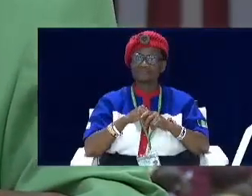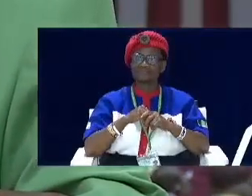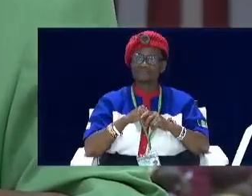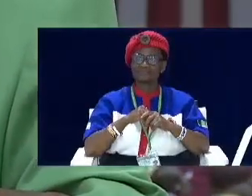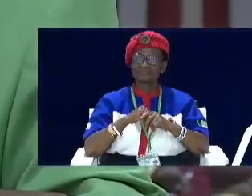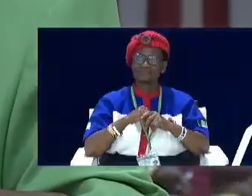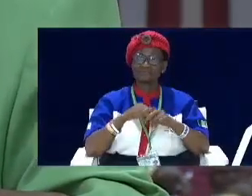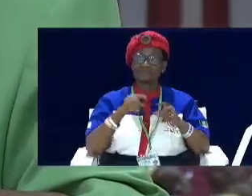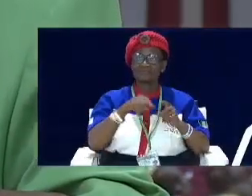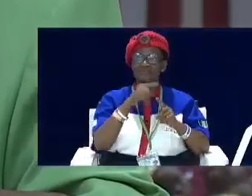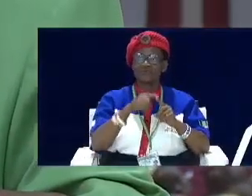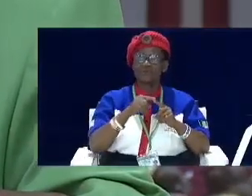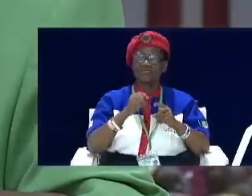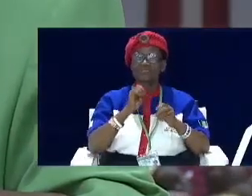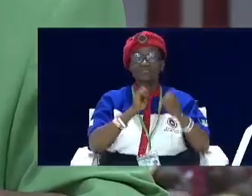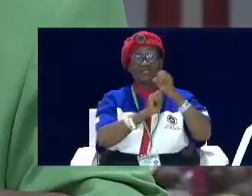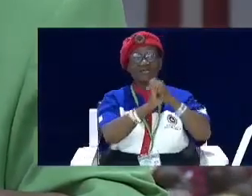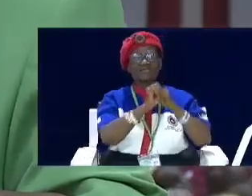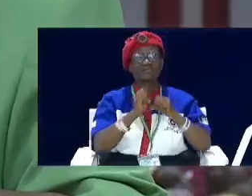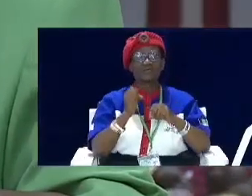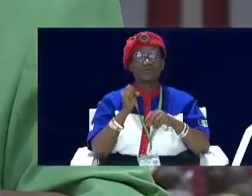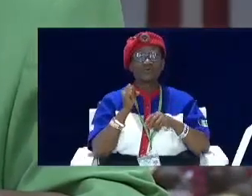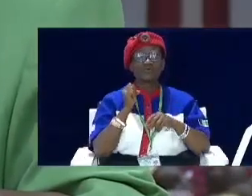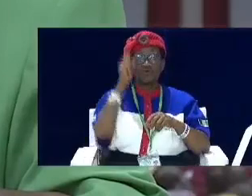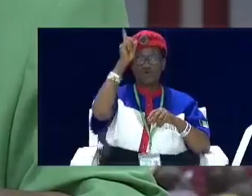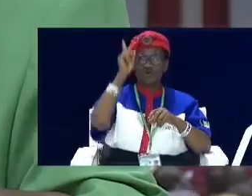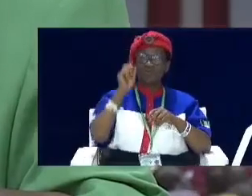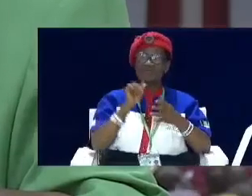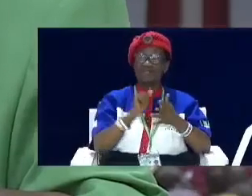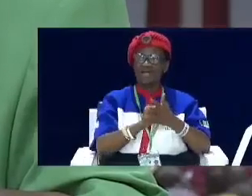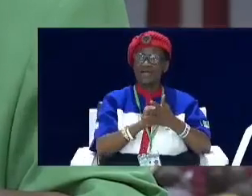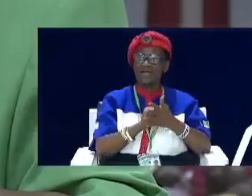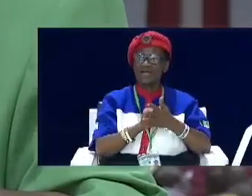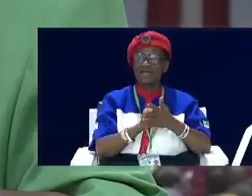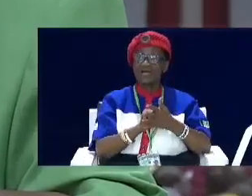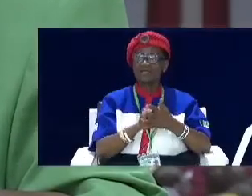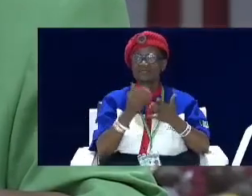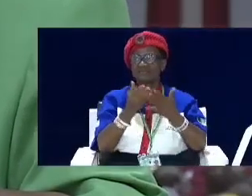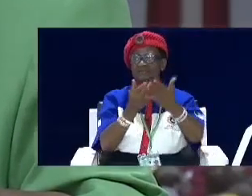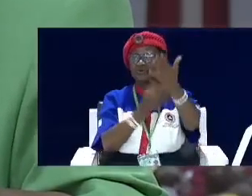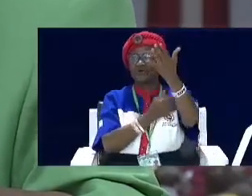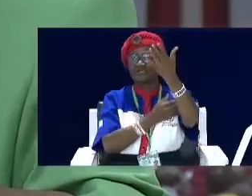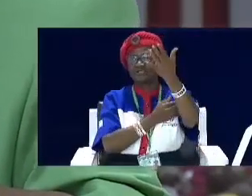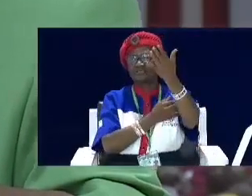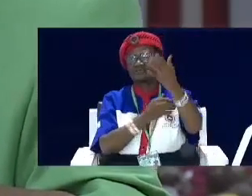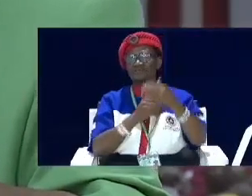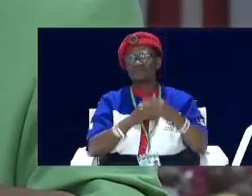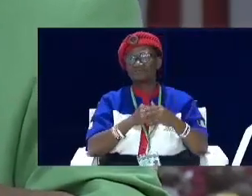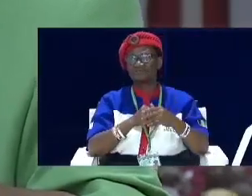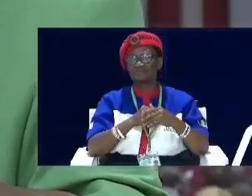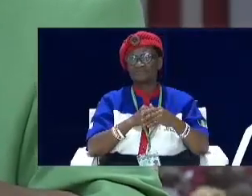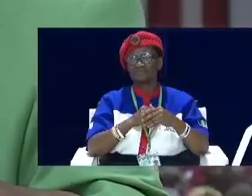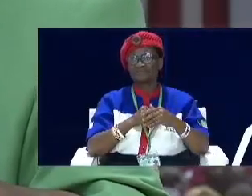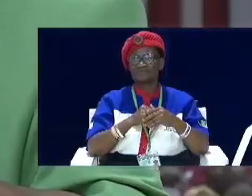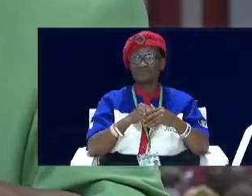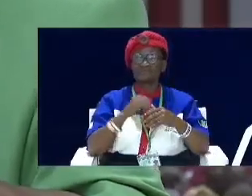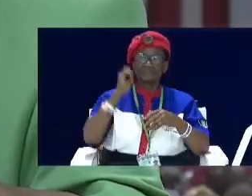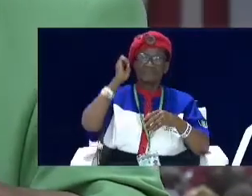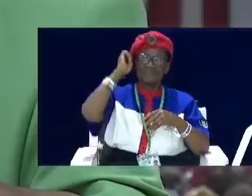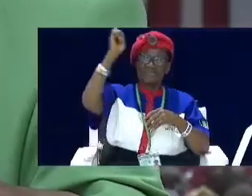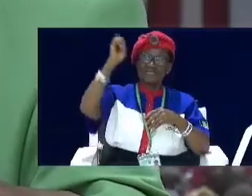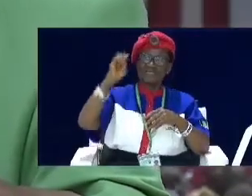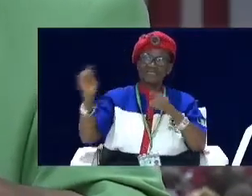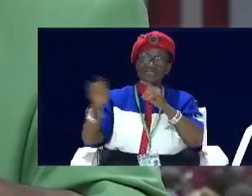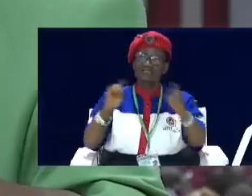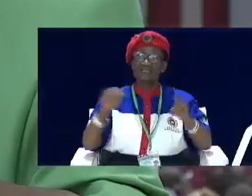When Elisha woke up that morning, nigba ti Elisha ji laaro ojo yen, he didn't know that his life was about